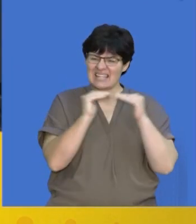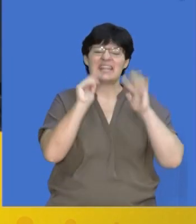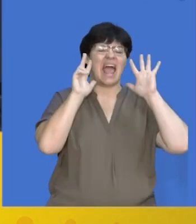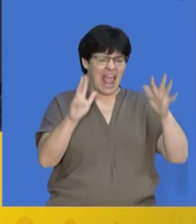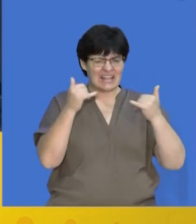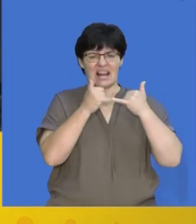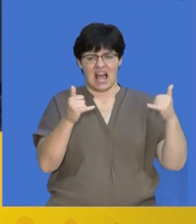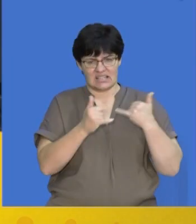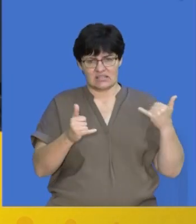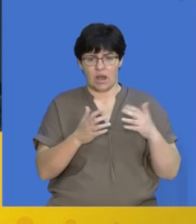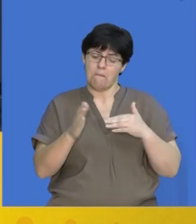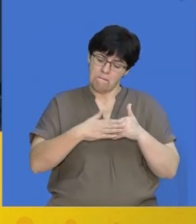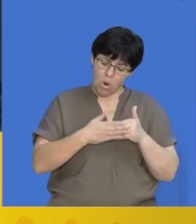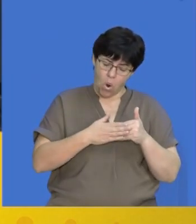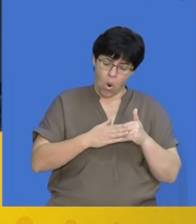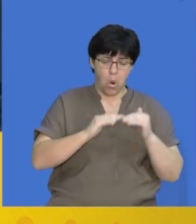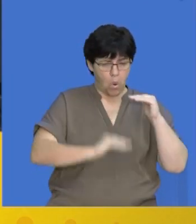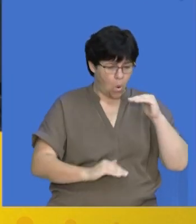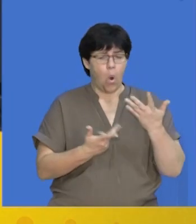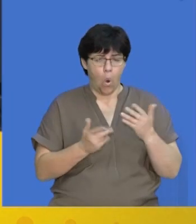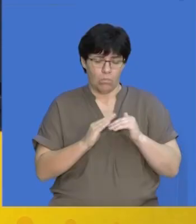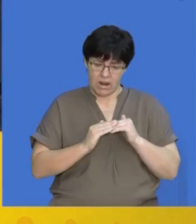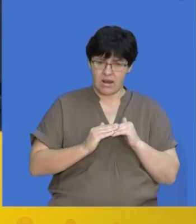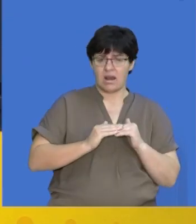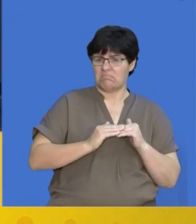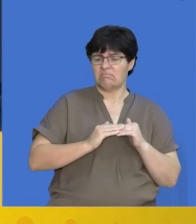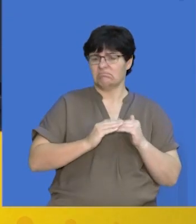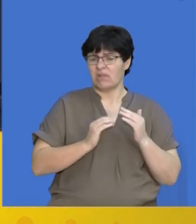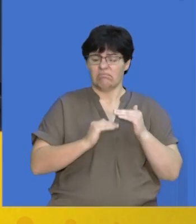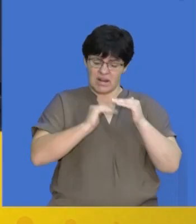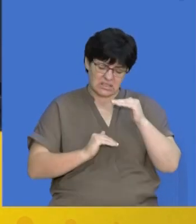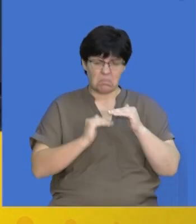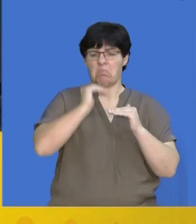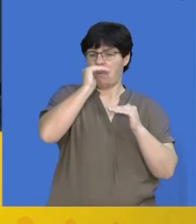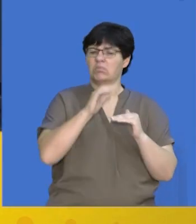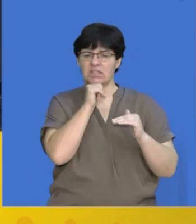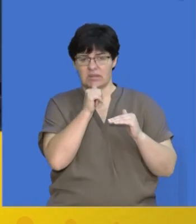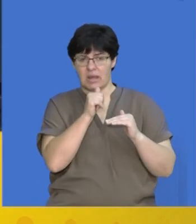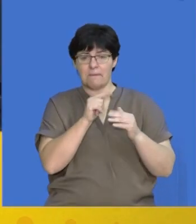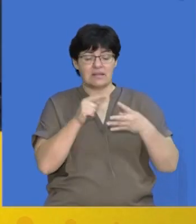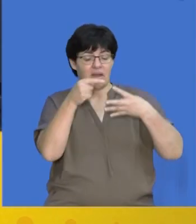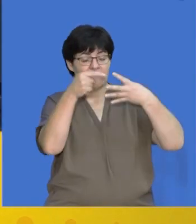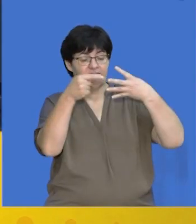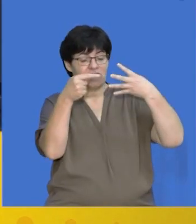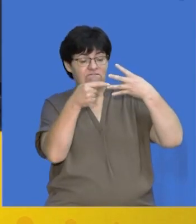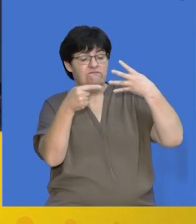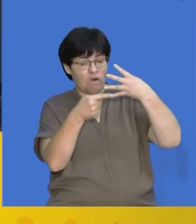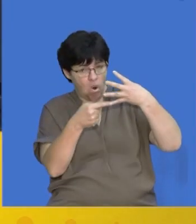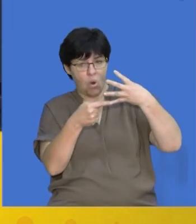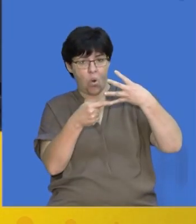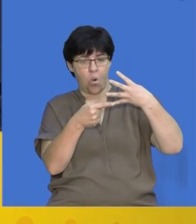8 lines. You can write a little less or a little more. But what's important is 4